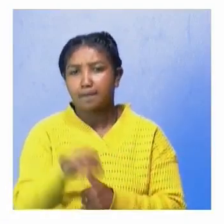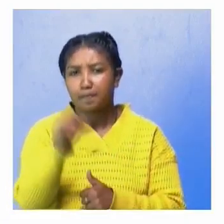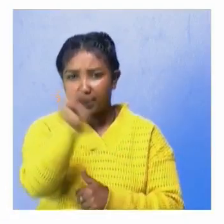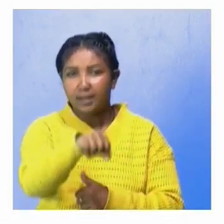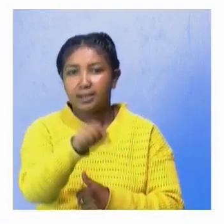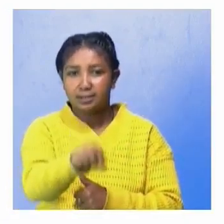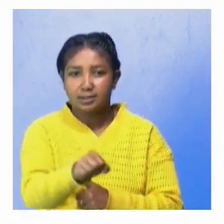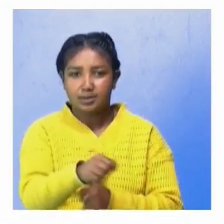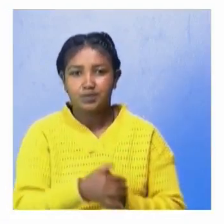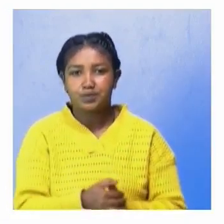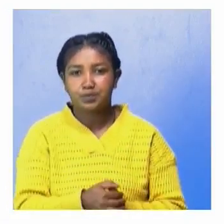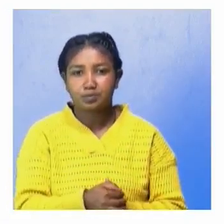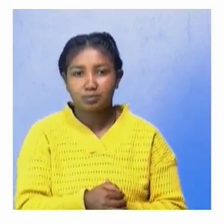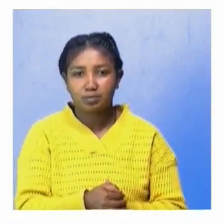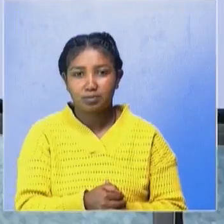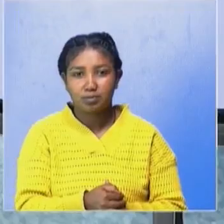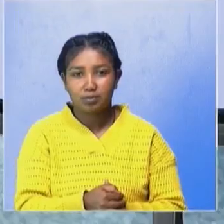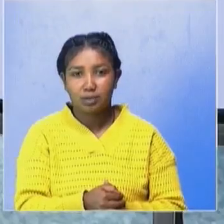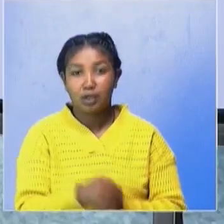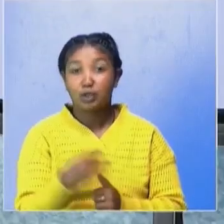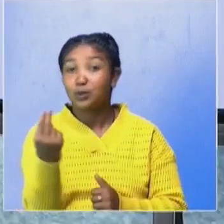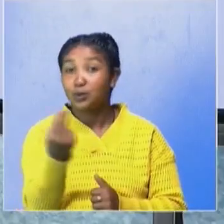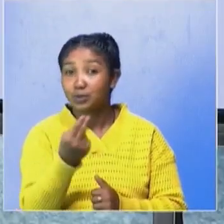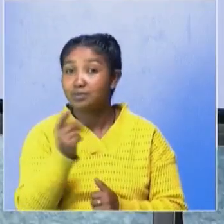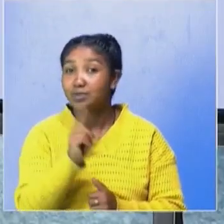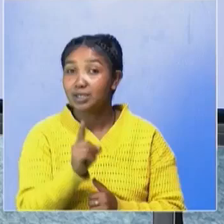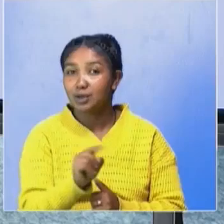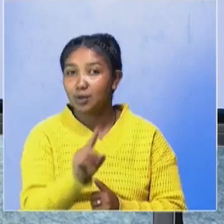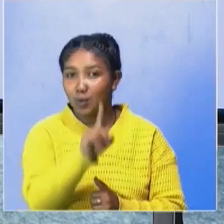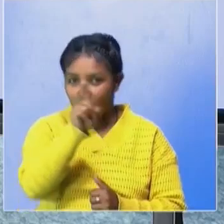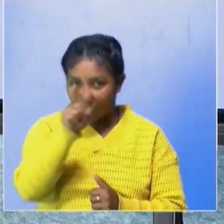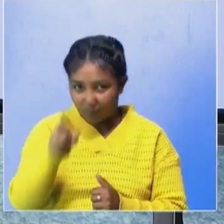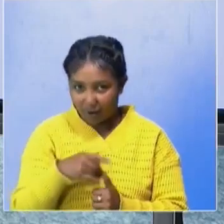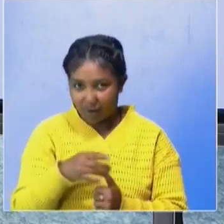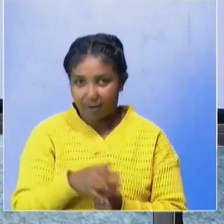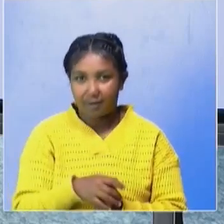Yes. And use what? Comma here.